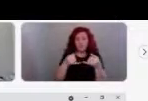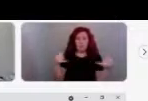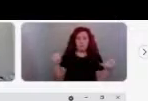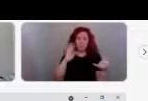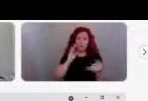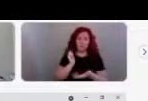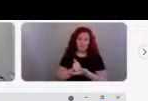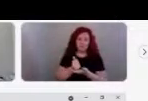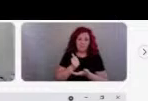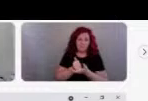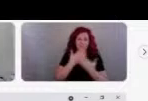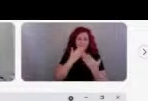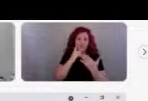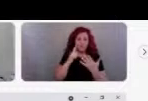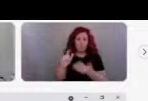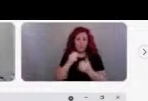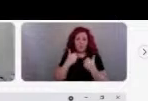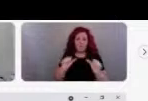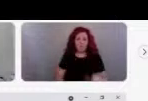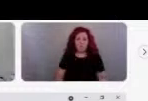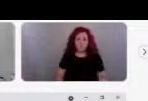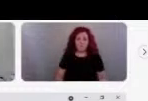much for all of your efforts